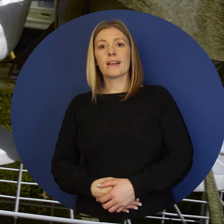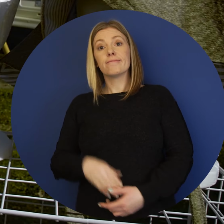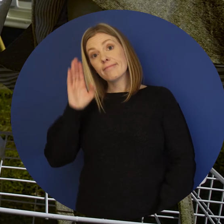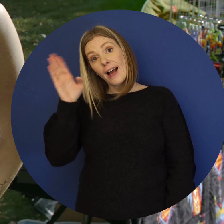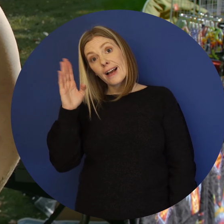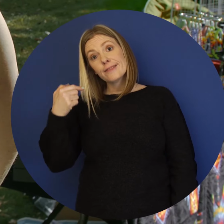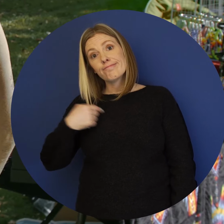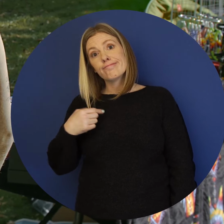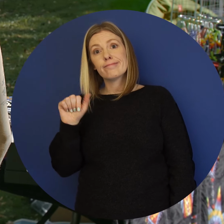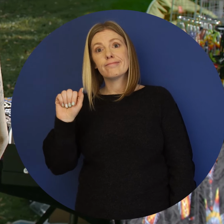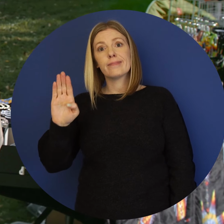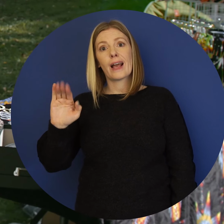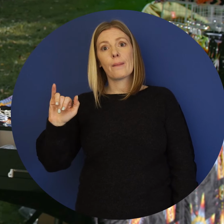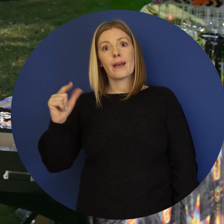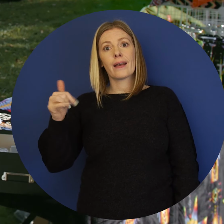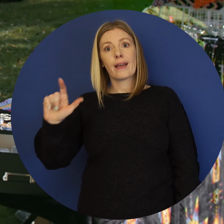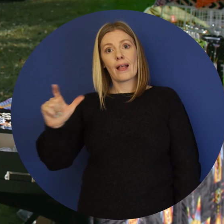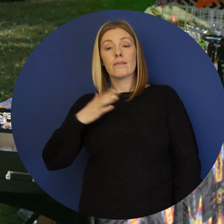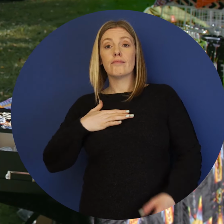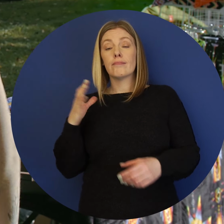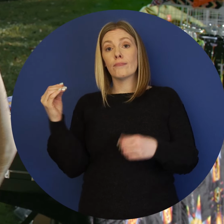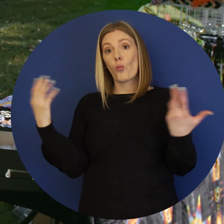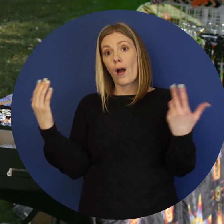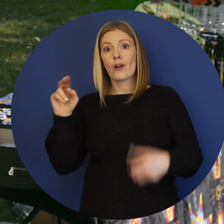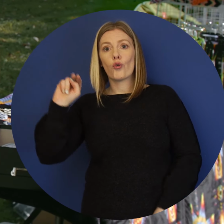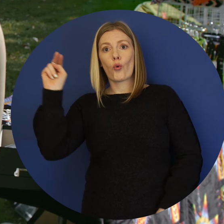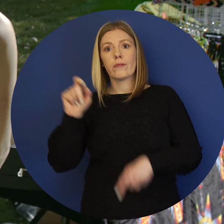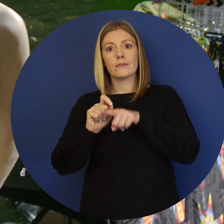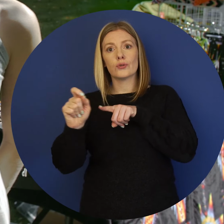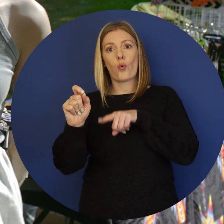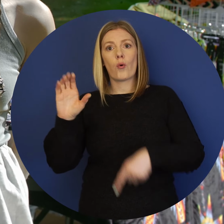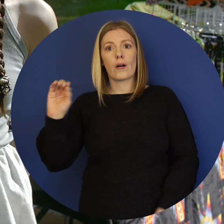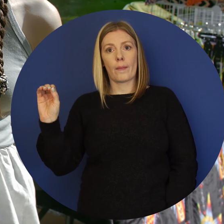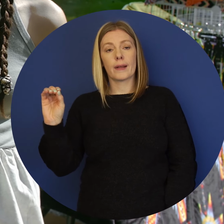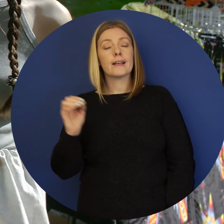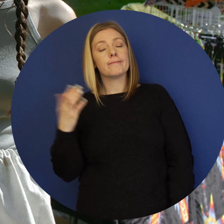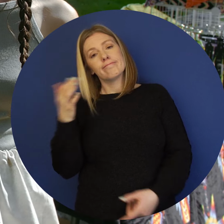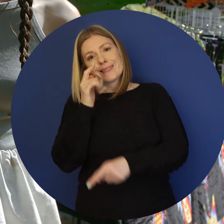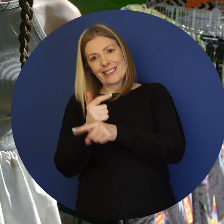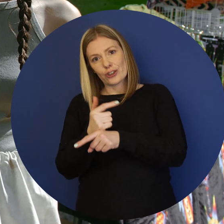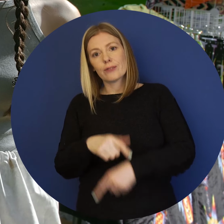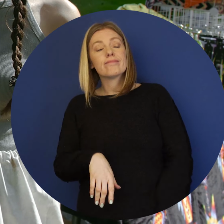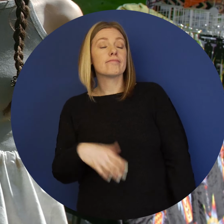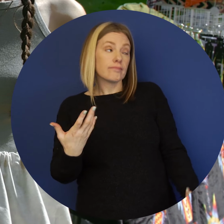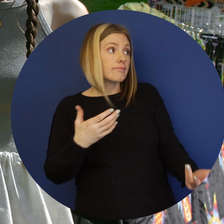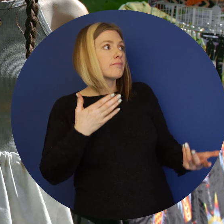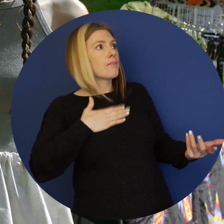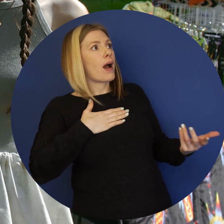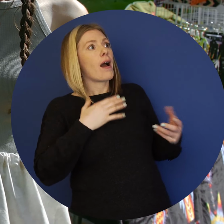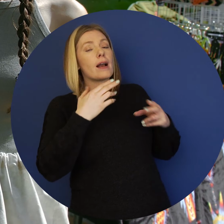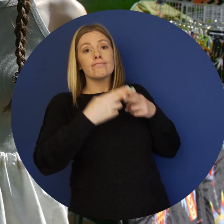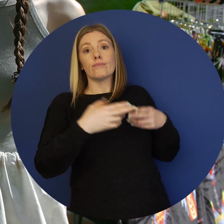Hi, my name is Alicia and my company is Northern Sewing Company and this is my sister. I'm Abigail and my business is My Four Sons Beading Co. And